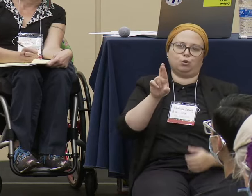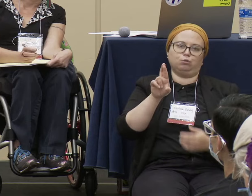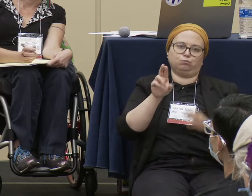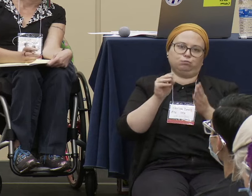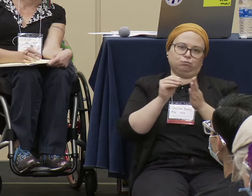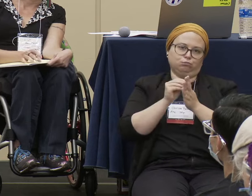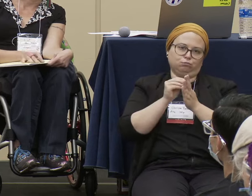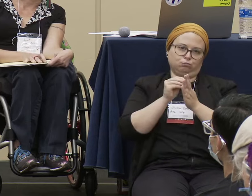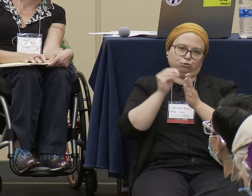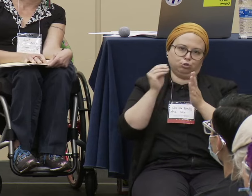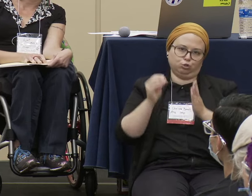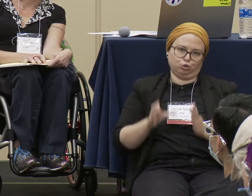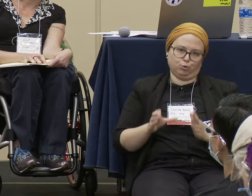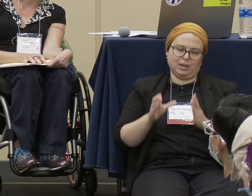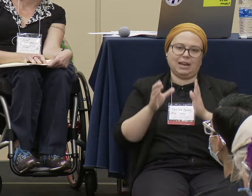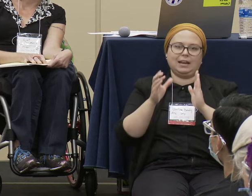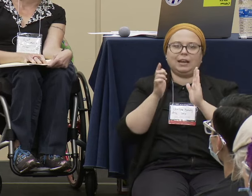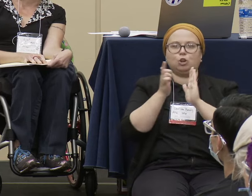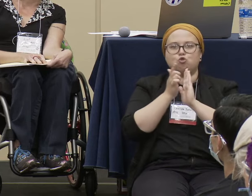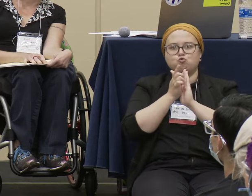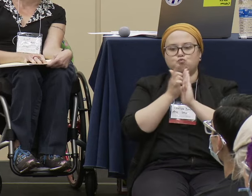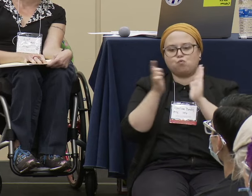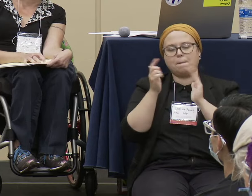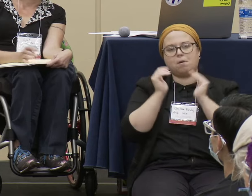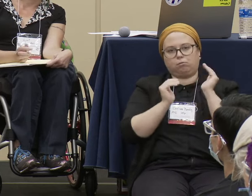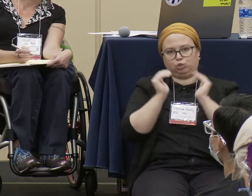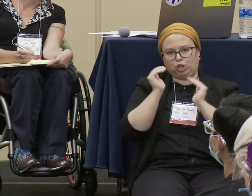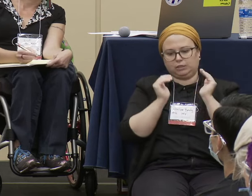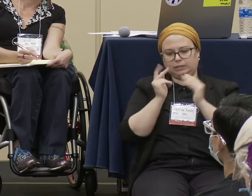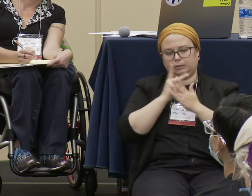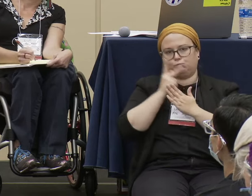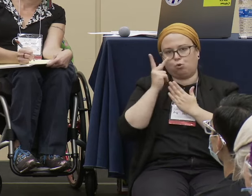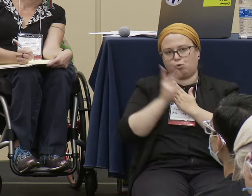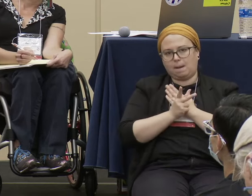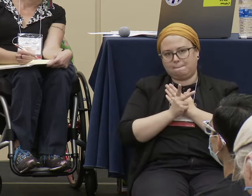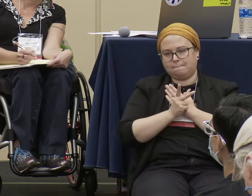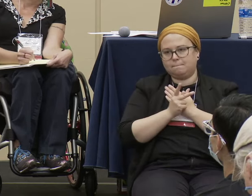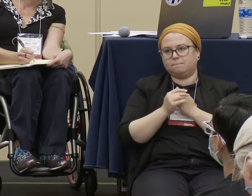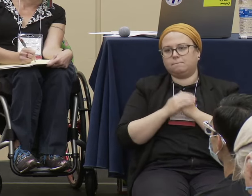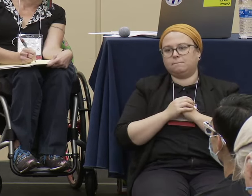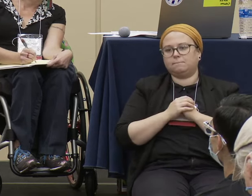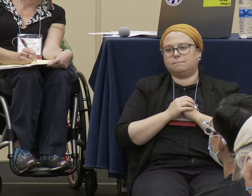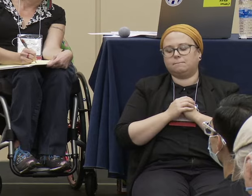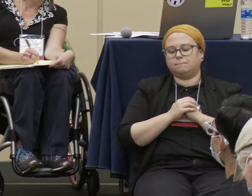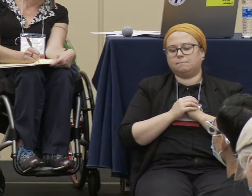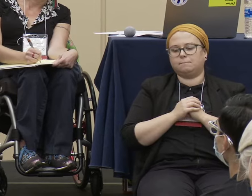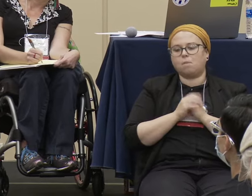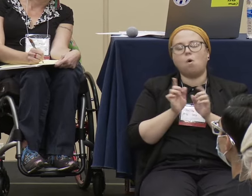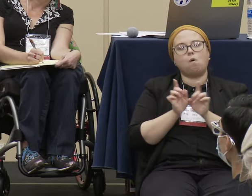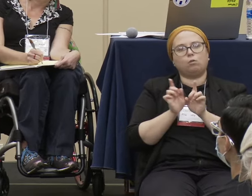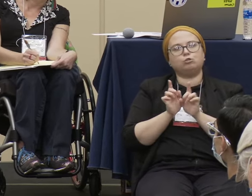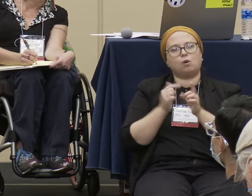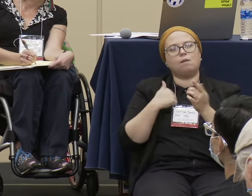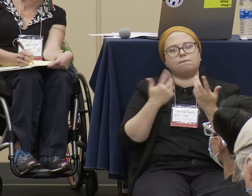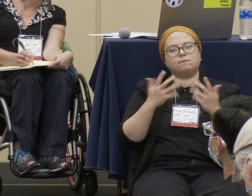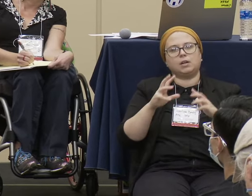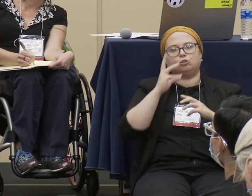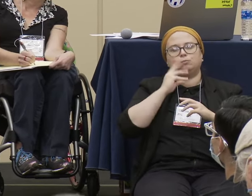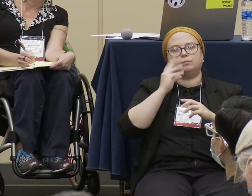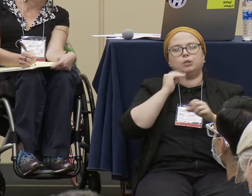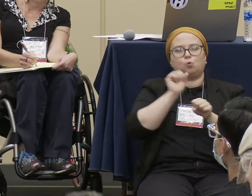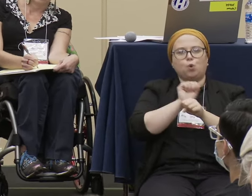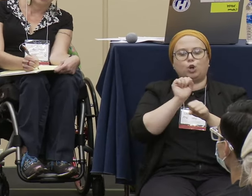a criminology and criminal justice program. And I have also worked inpatient psych, and so I